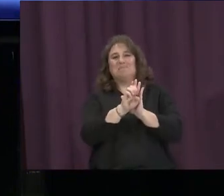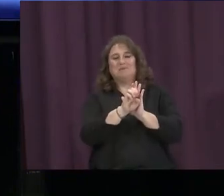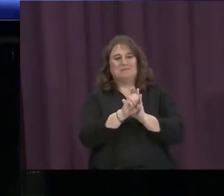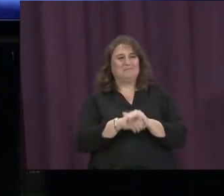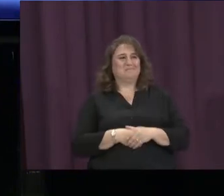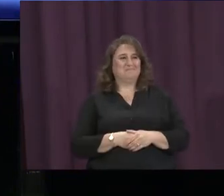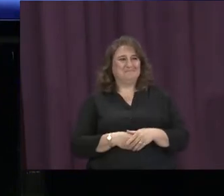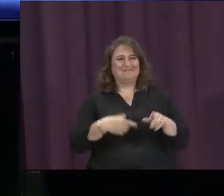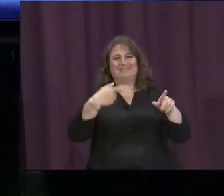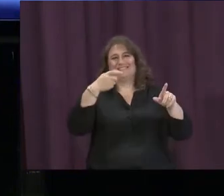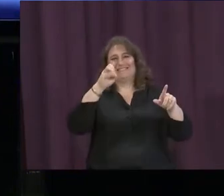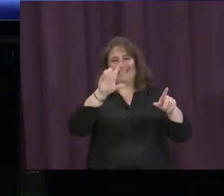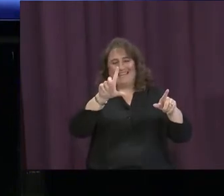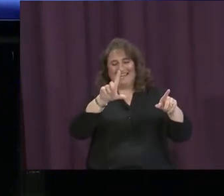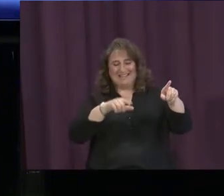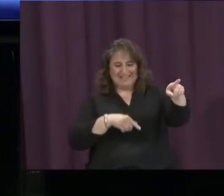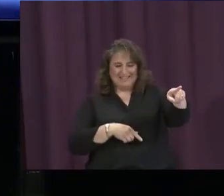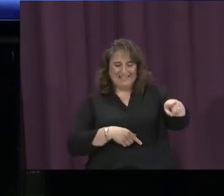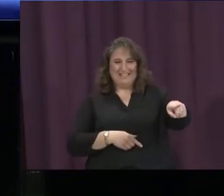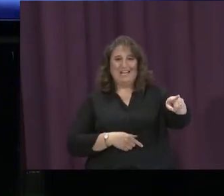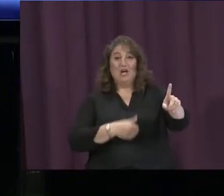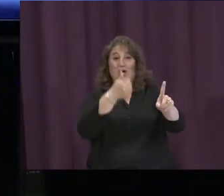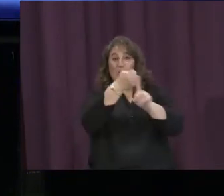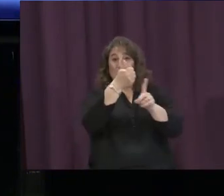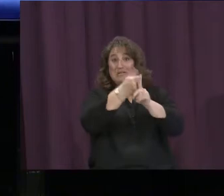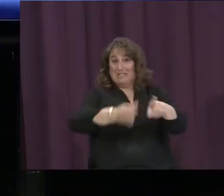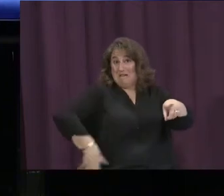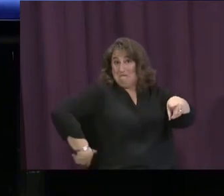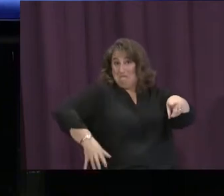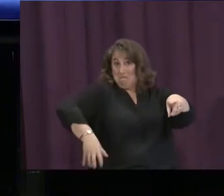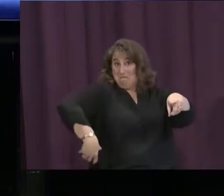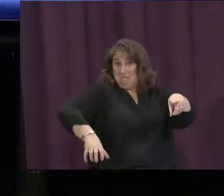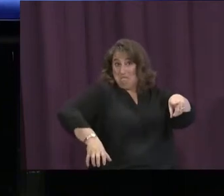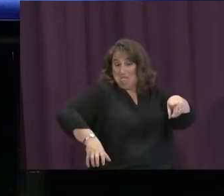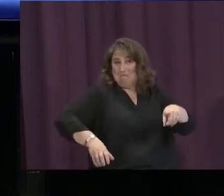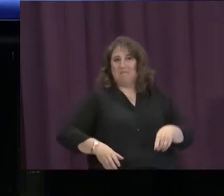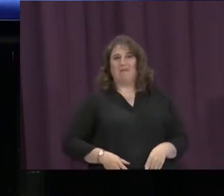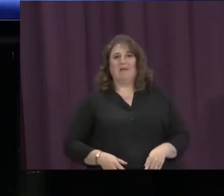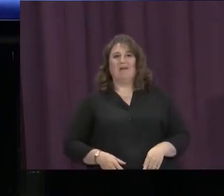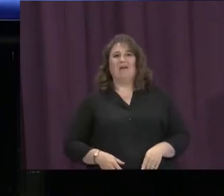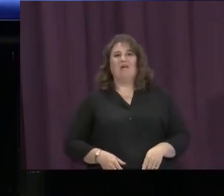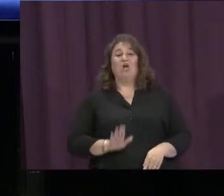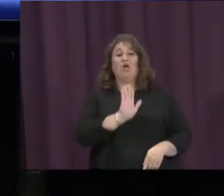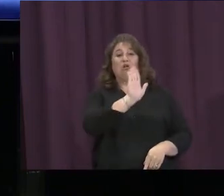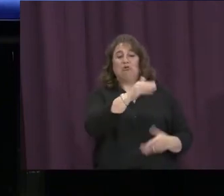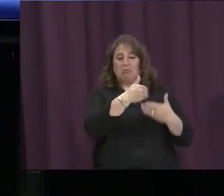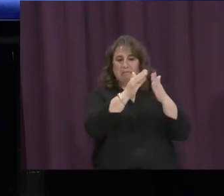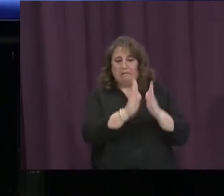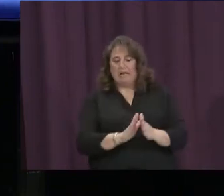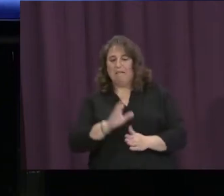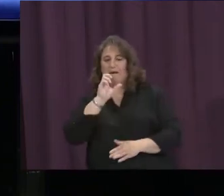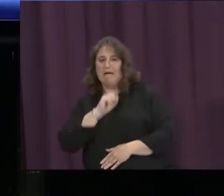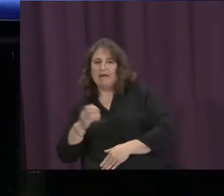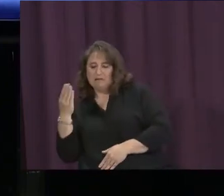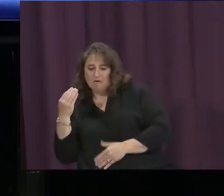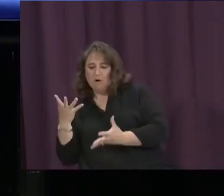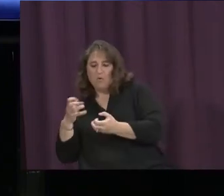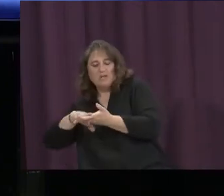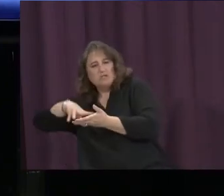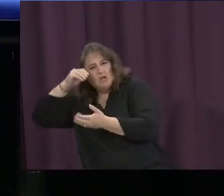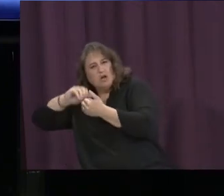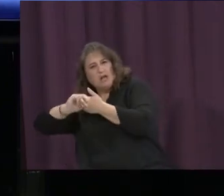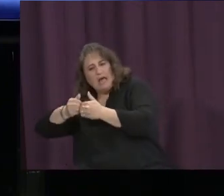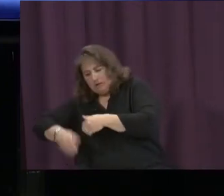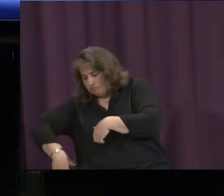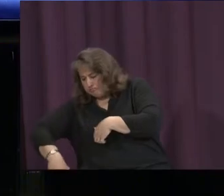with you again. Okay. You have been bowling for years. All right. your 14-year-old neighbor says he wants to learn how to bowl.